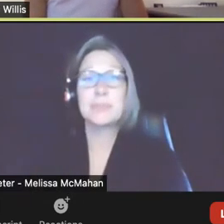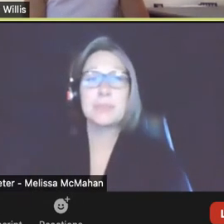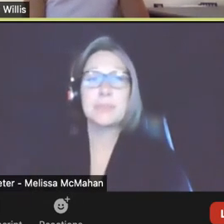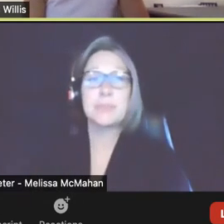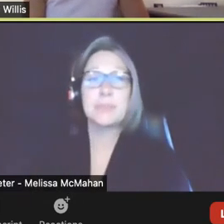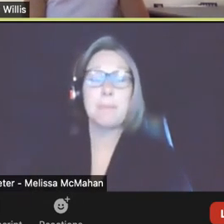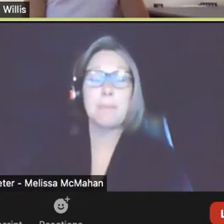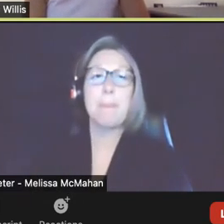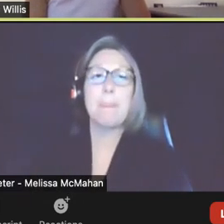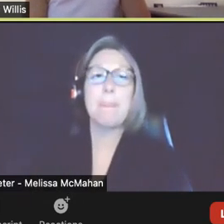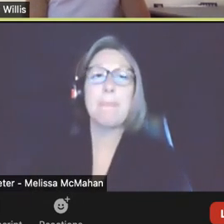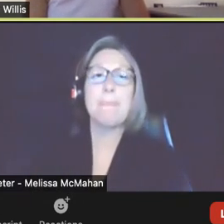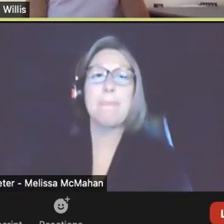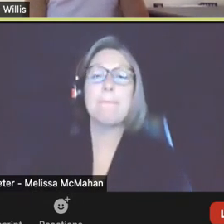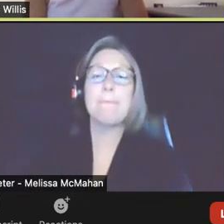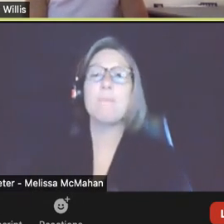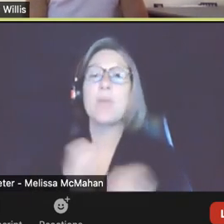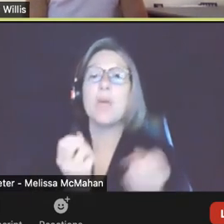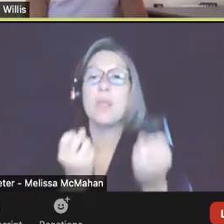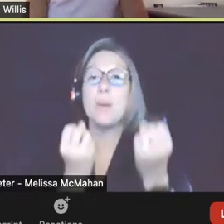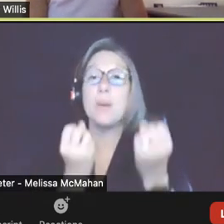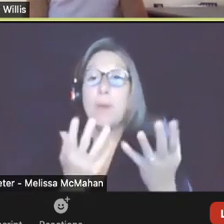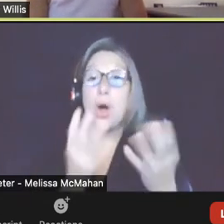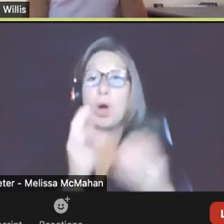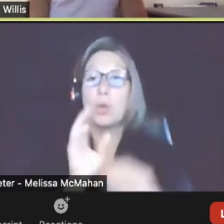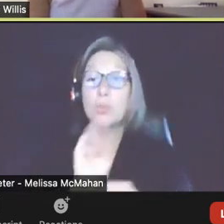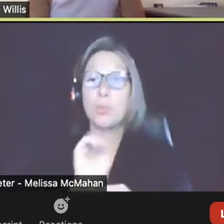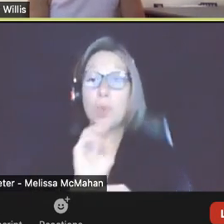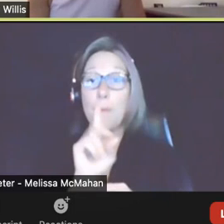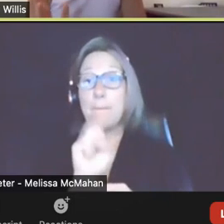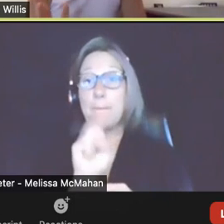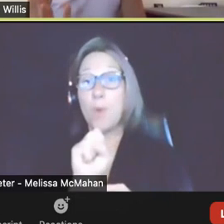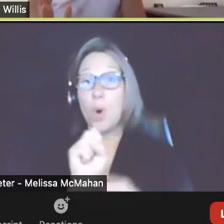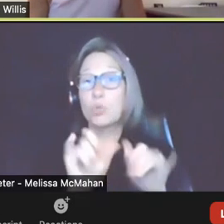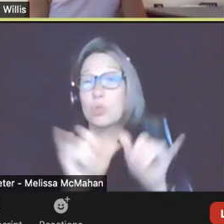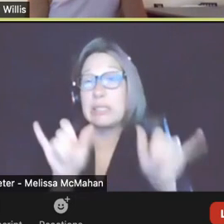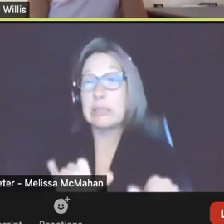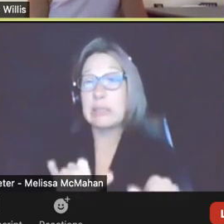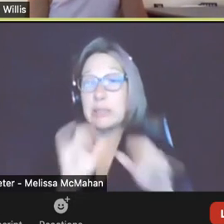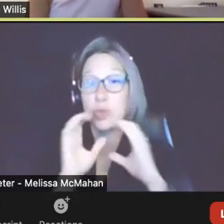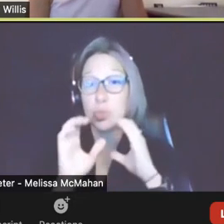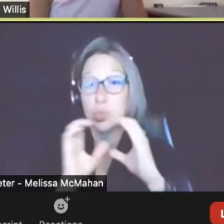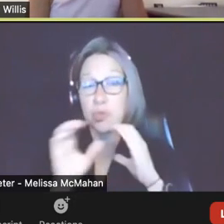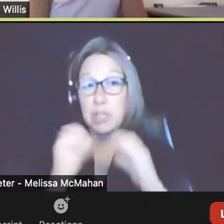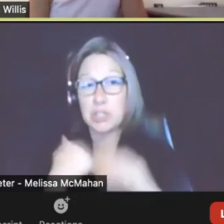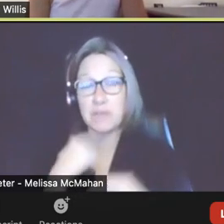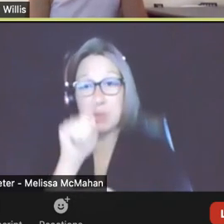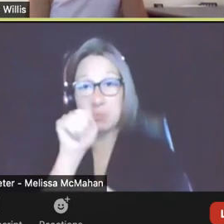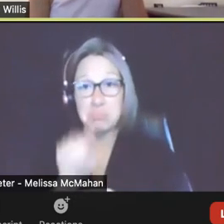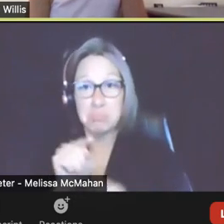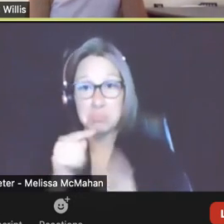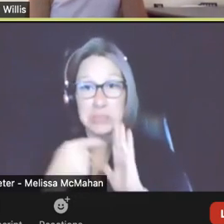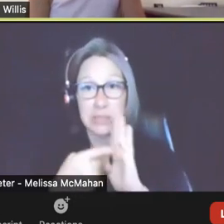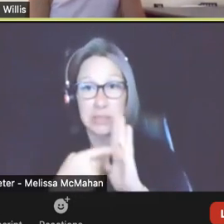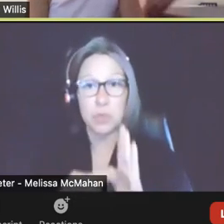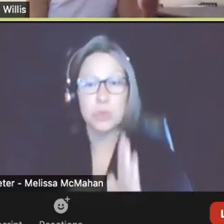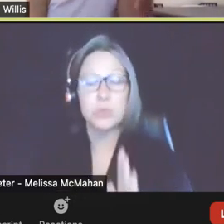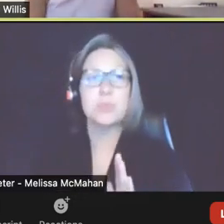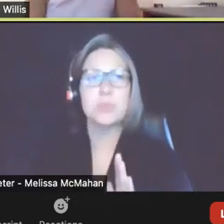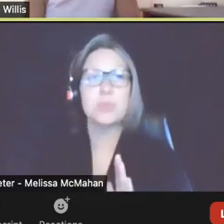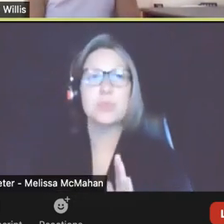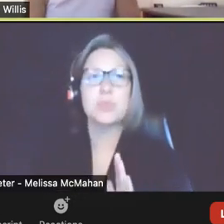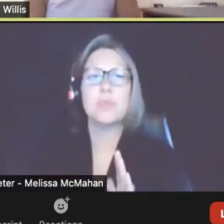And so when we look at the multiple modes or systems of communication that are available to our students, these are just a couple examples.